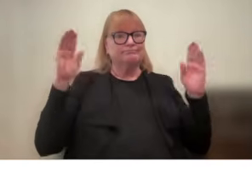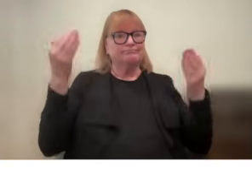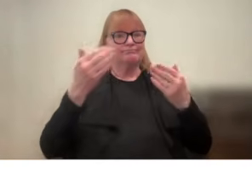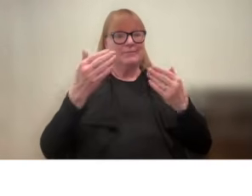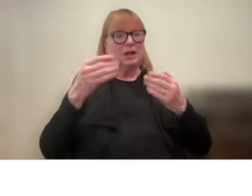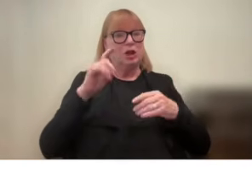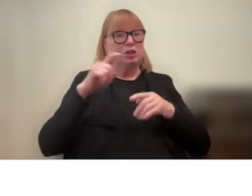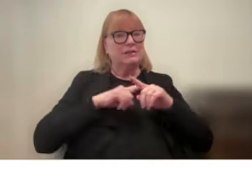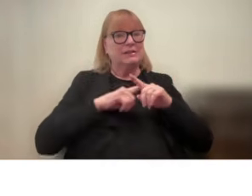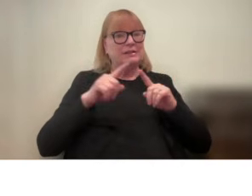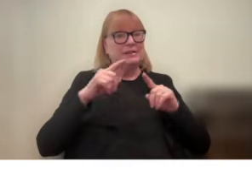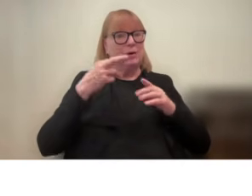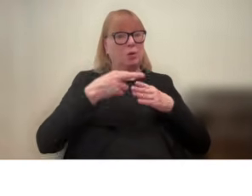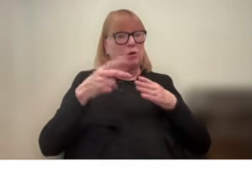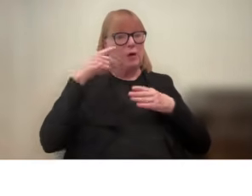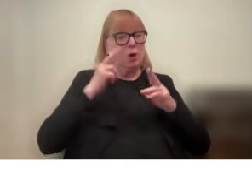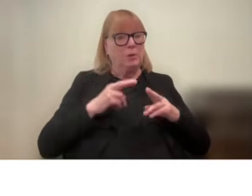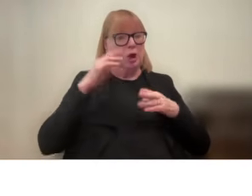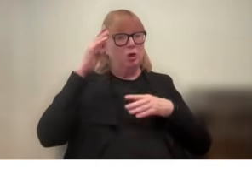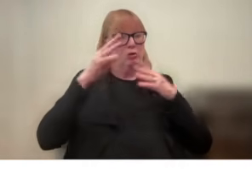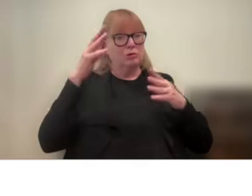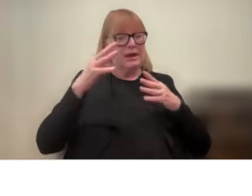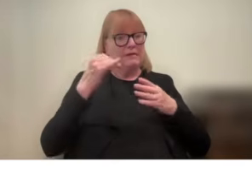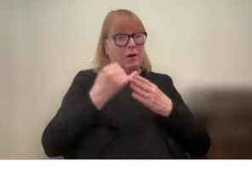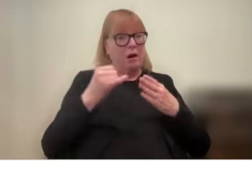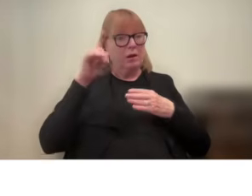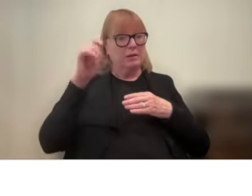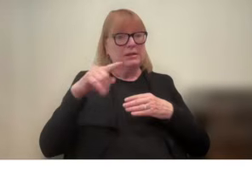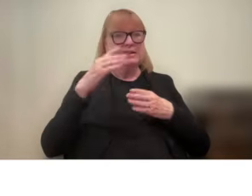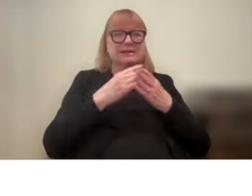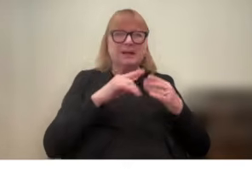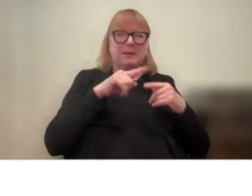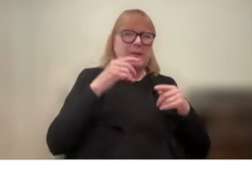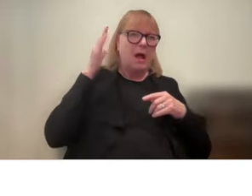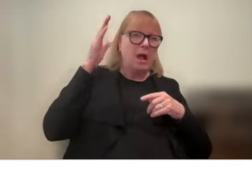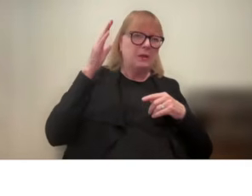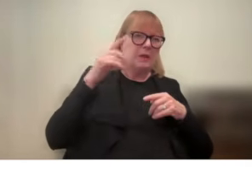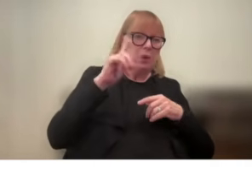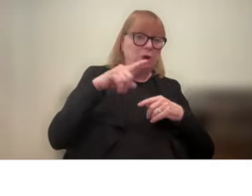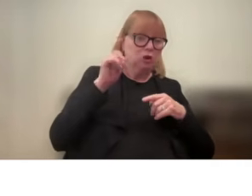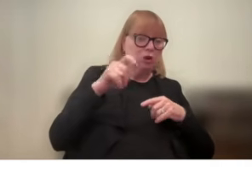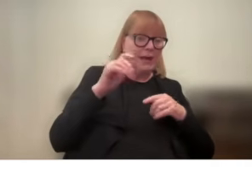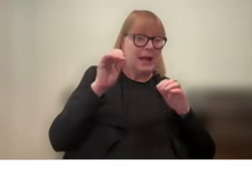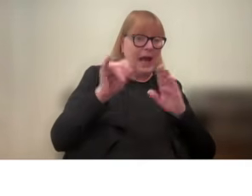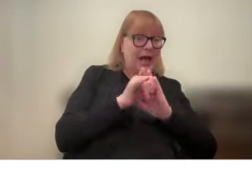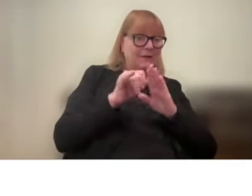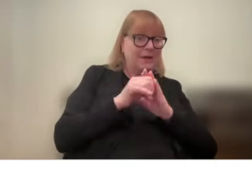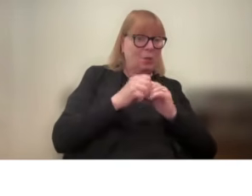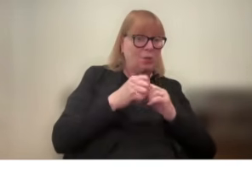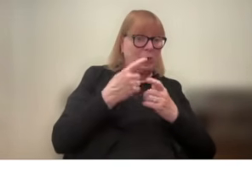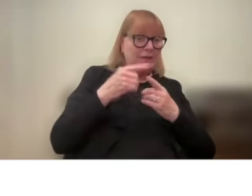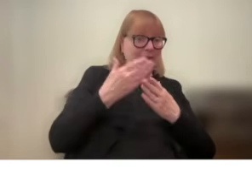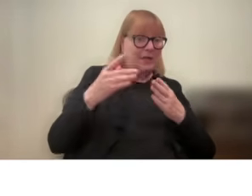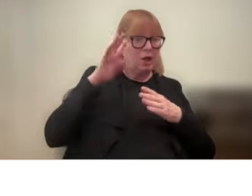for human-created art? And some of this is just about, I think the ultimate question is, should we be identifying when